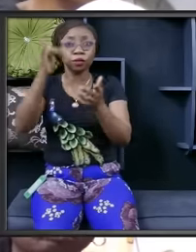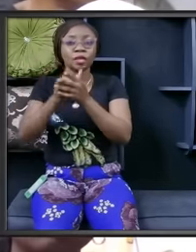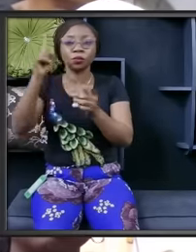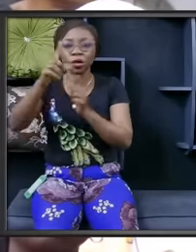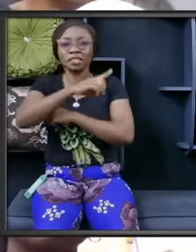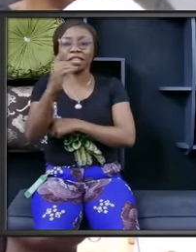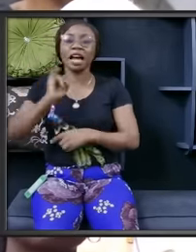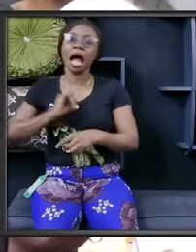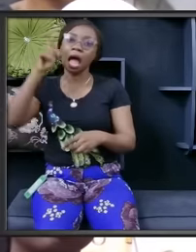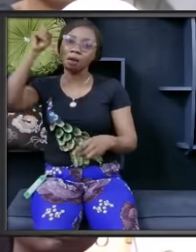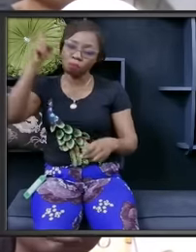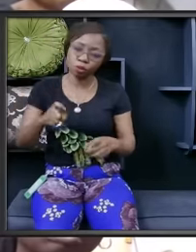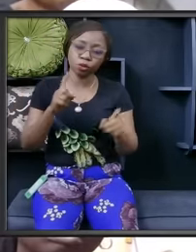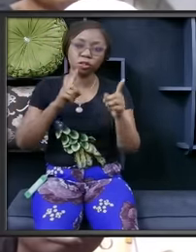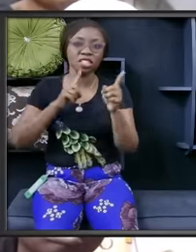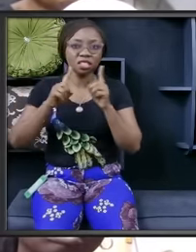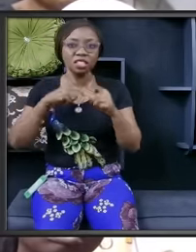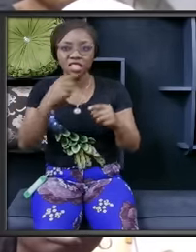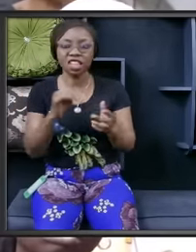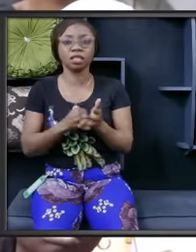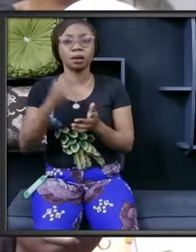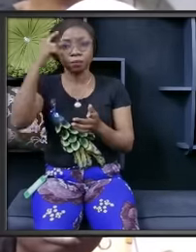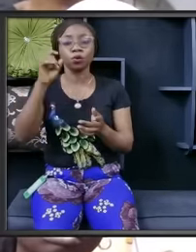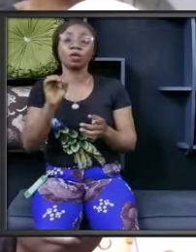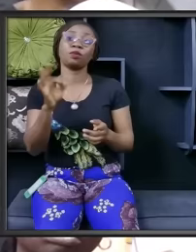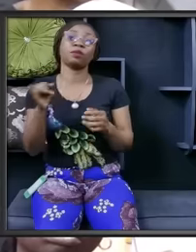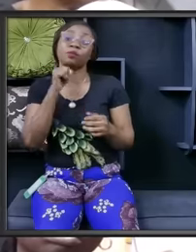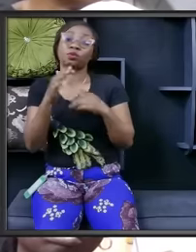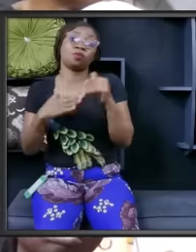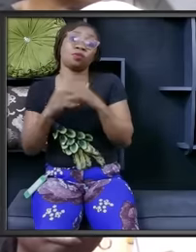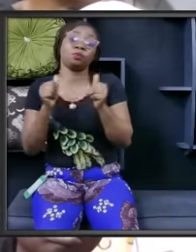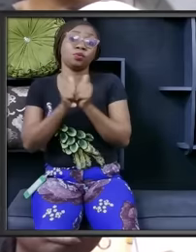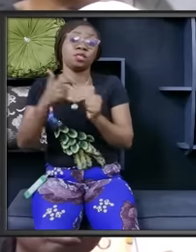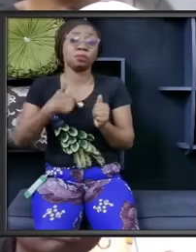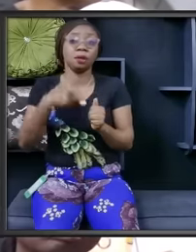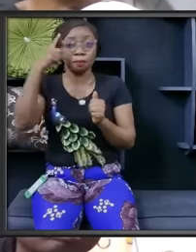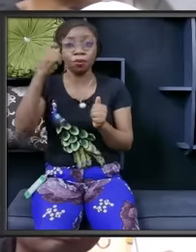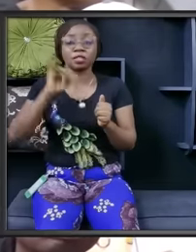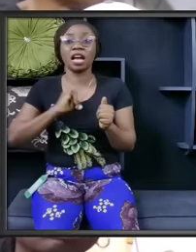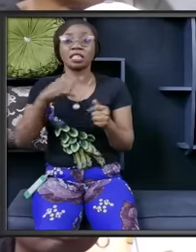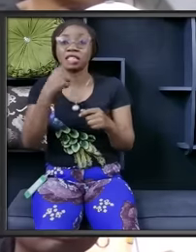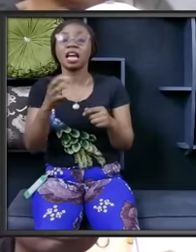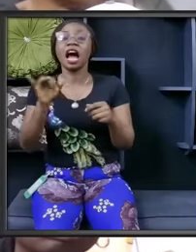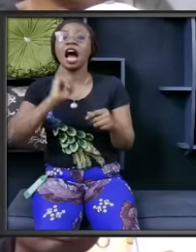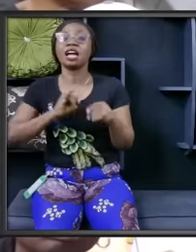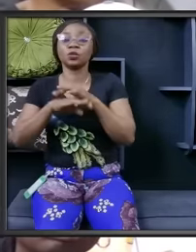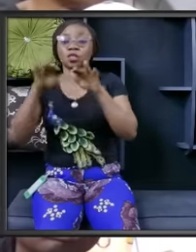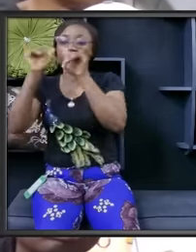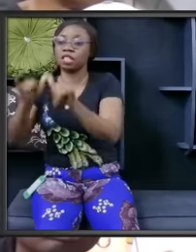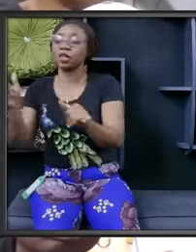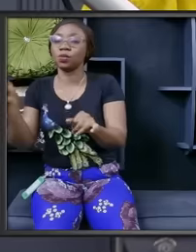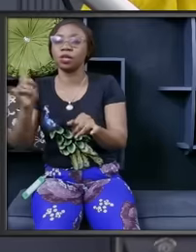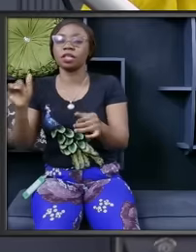I must talk him. Yeah. Because why most of them know that they comfortable with me? They say I know the day where then they do